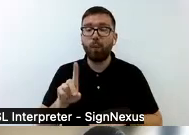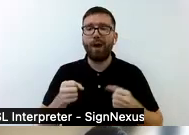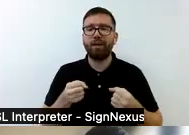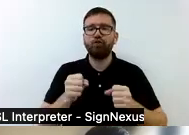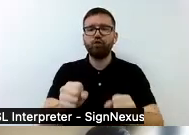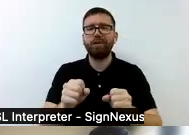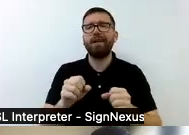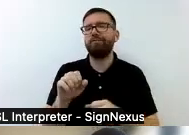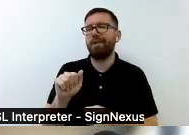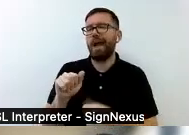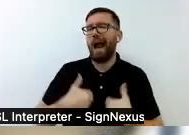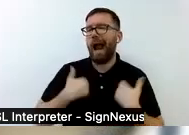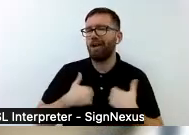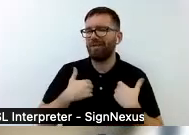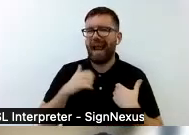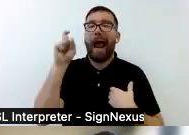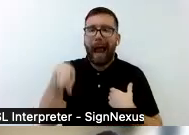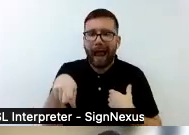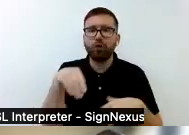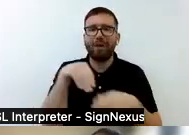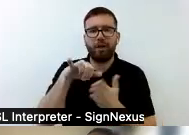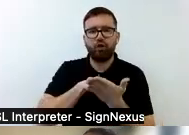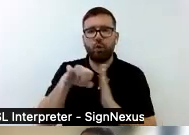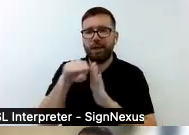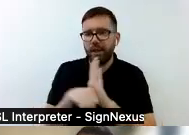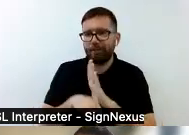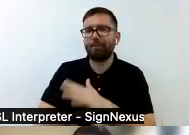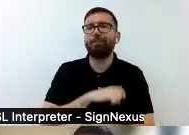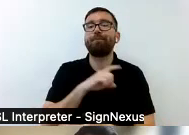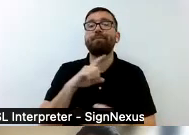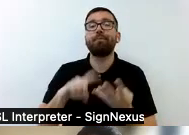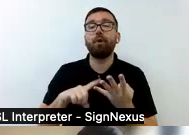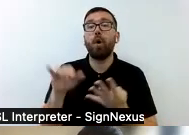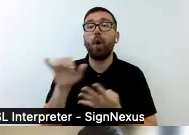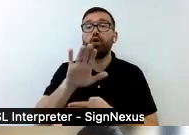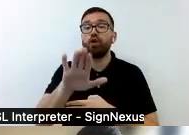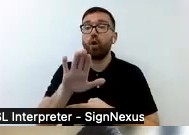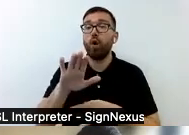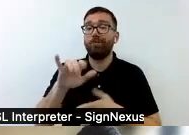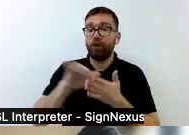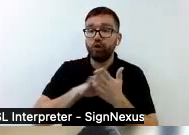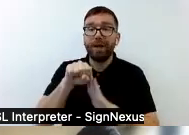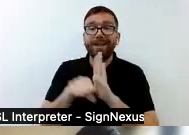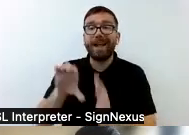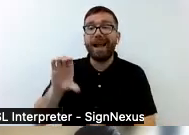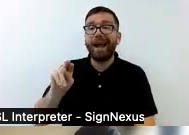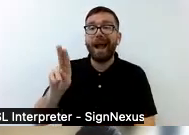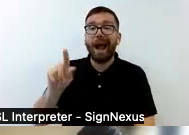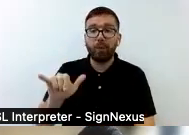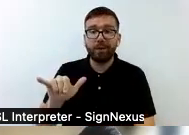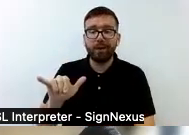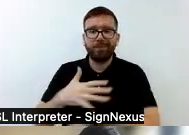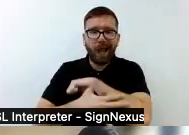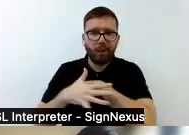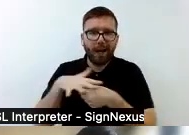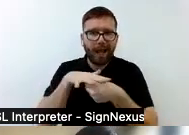State. In this section, you will also be asked to input your New York State county. In the contact information